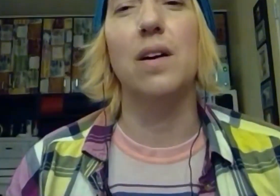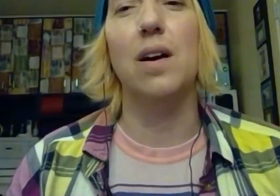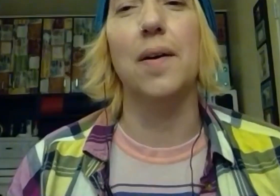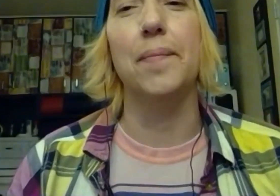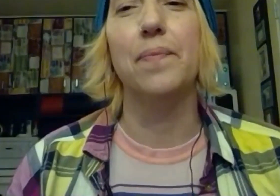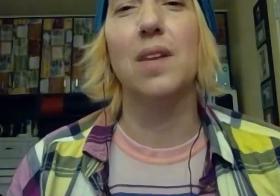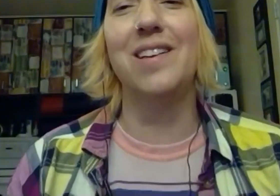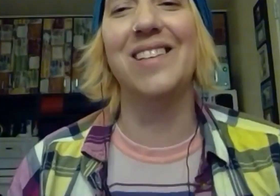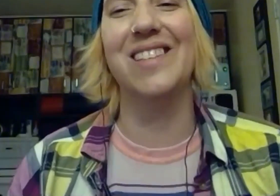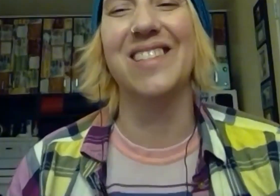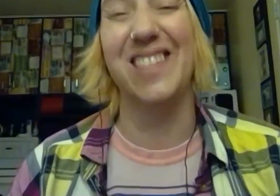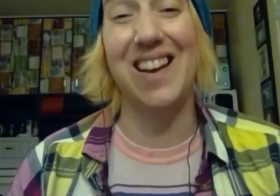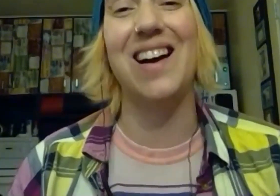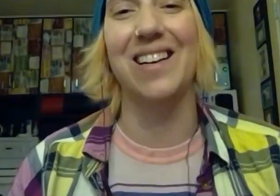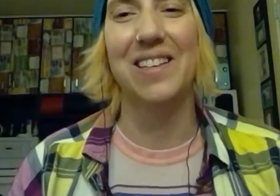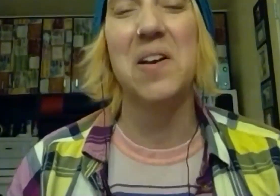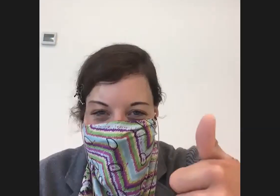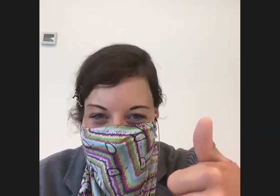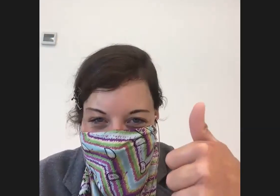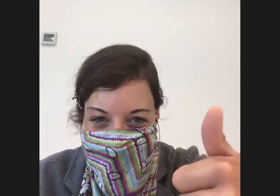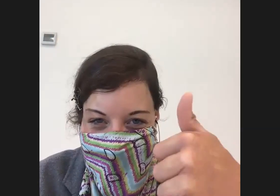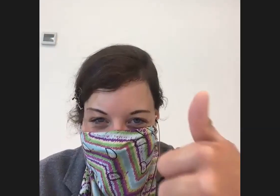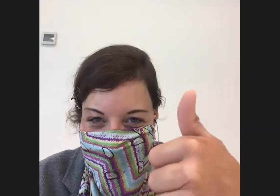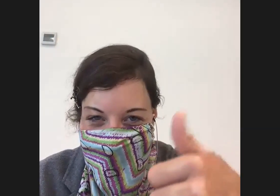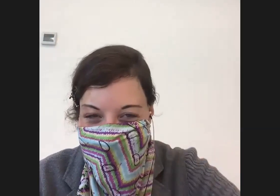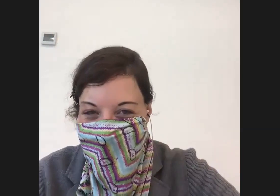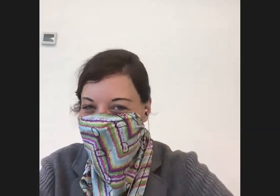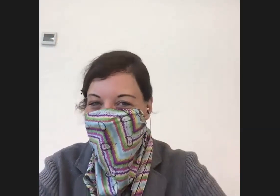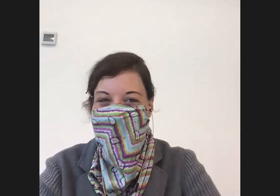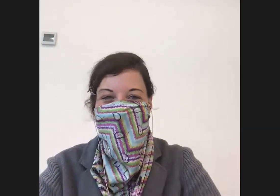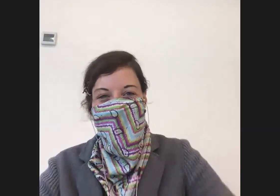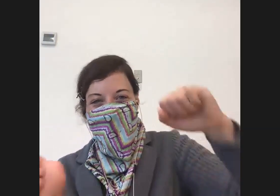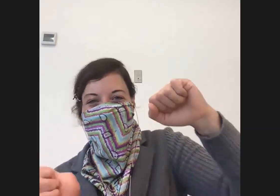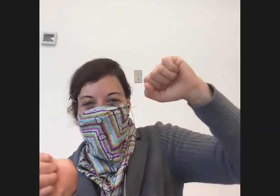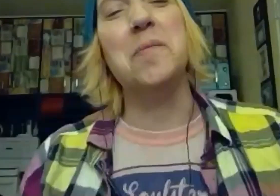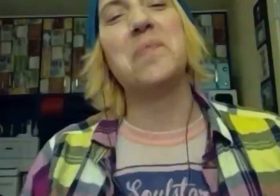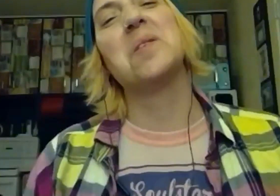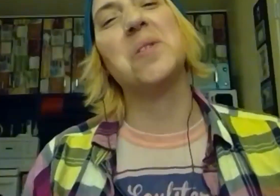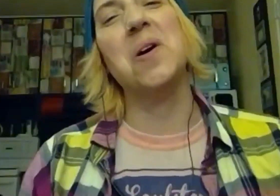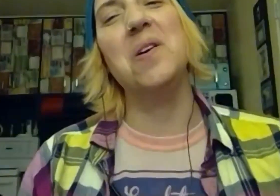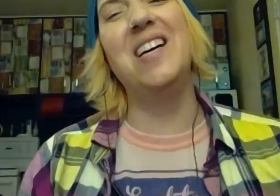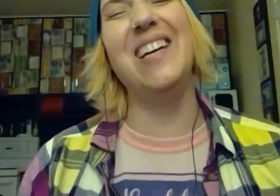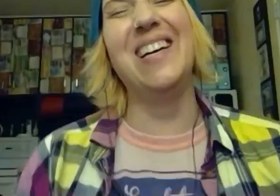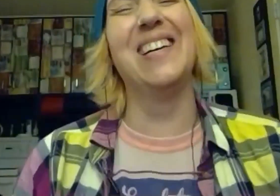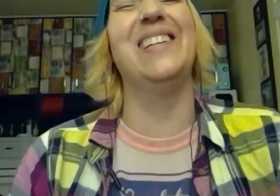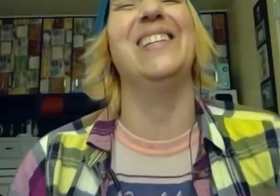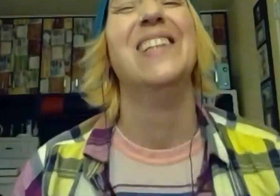now. Yeah. Sweet 16. Uh-huh. Yeah. So